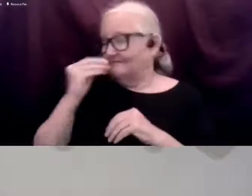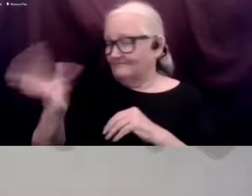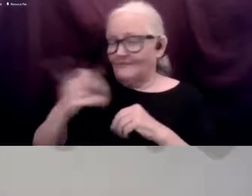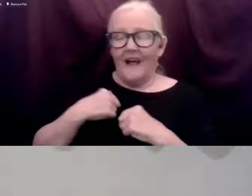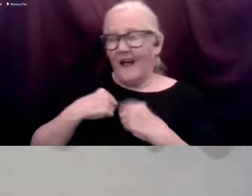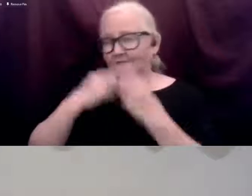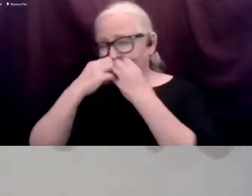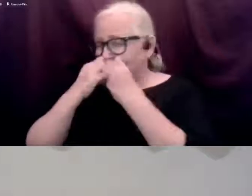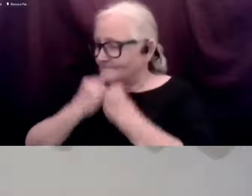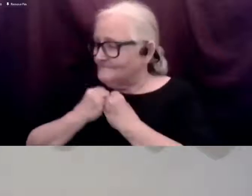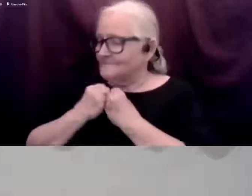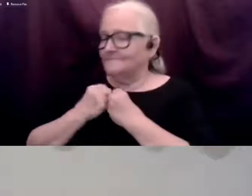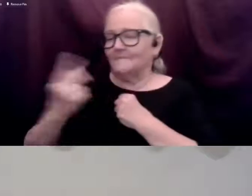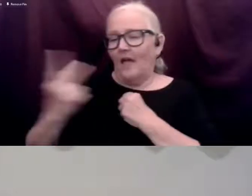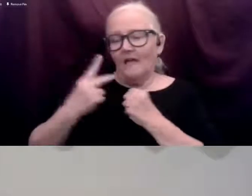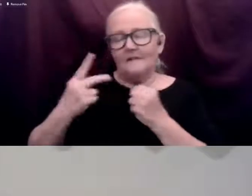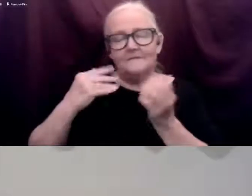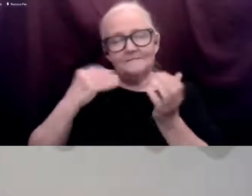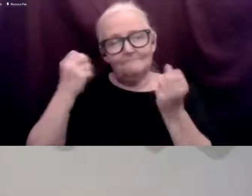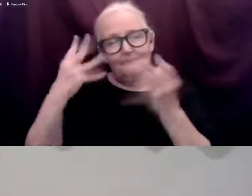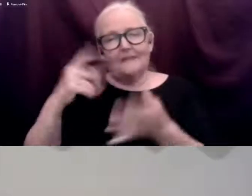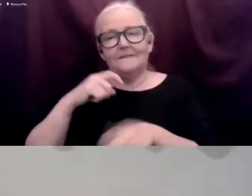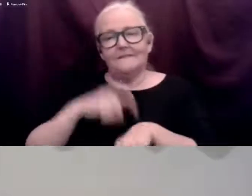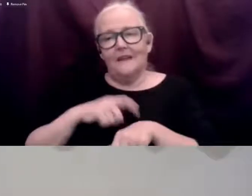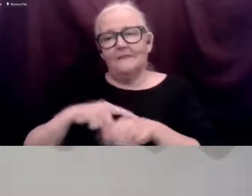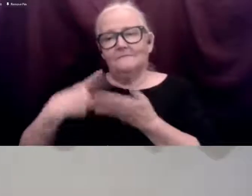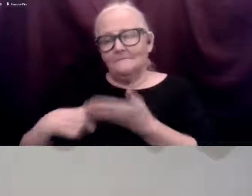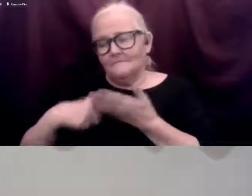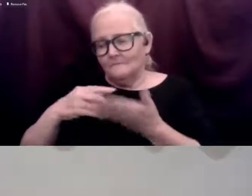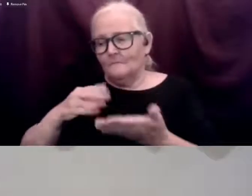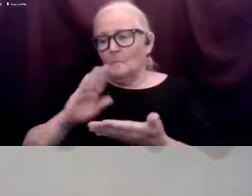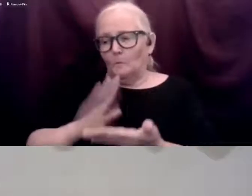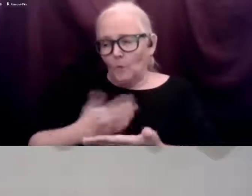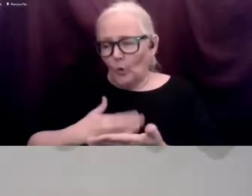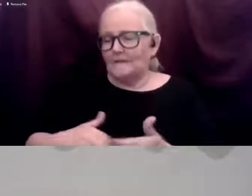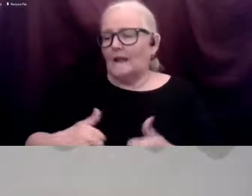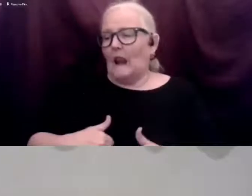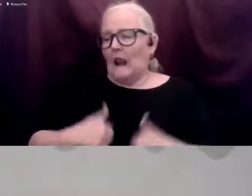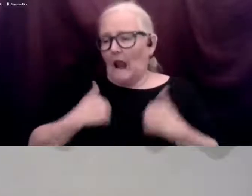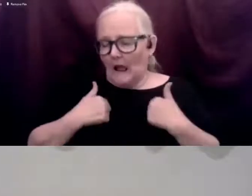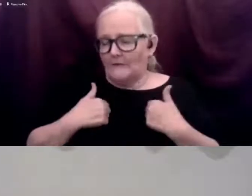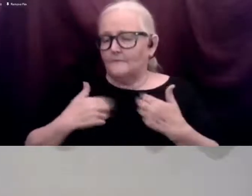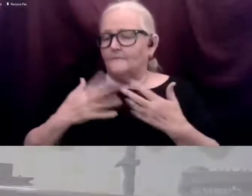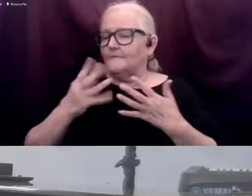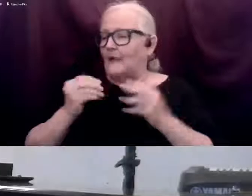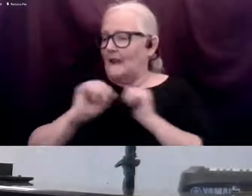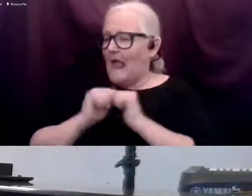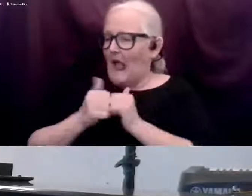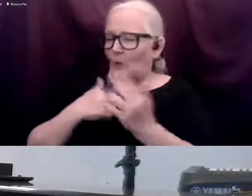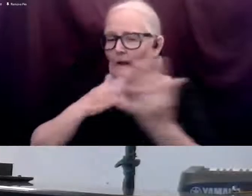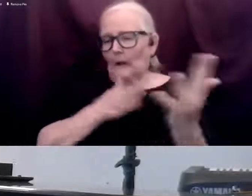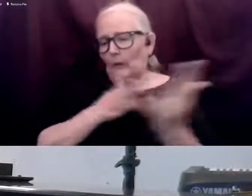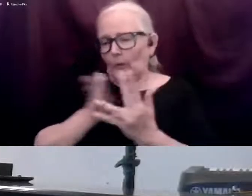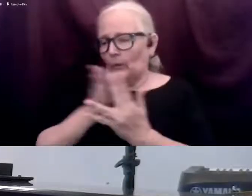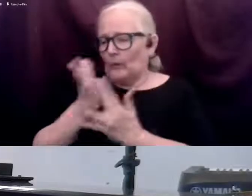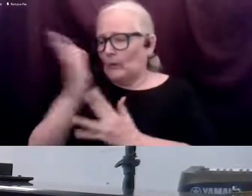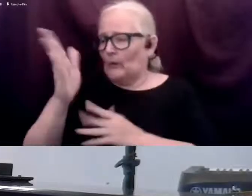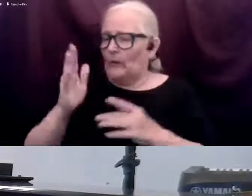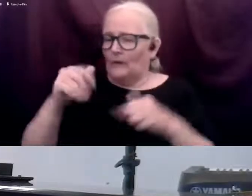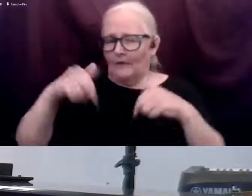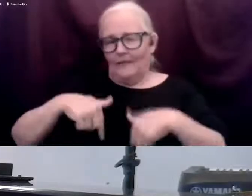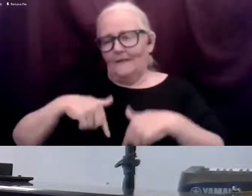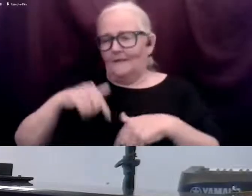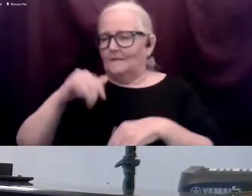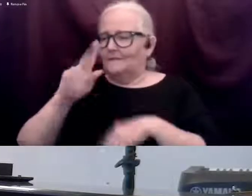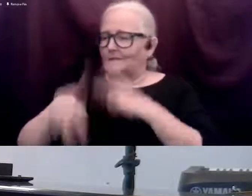about music, about life, and our general navigation of the challenges that this job continually throws at us.